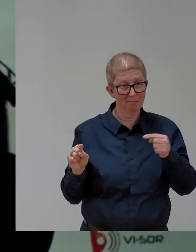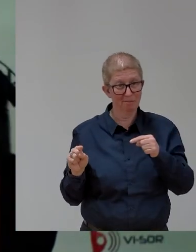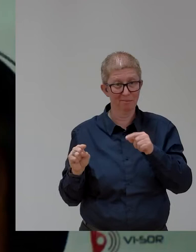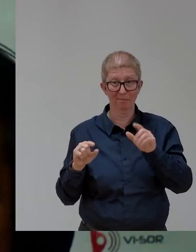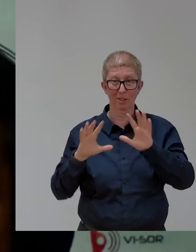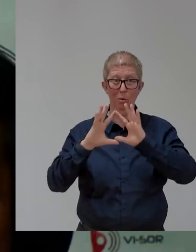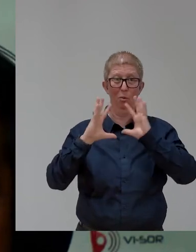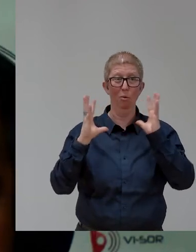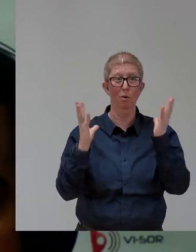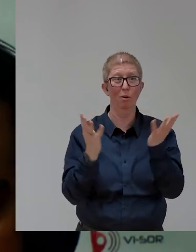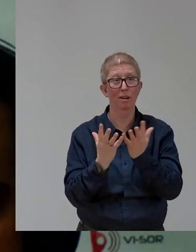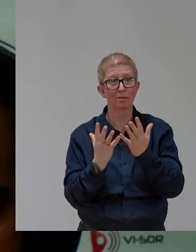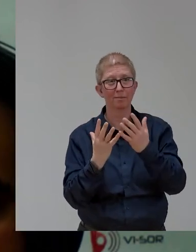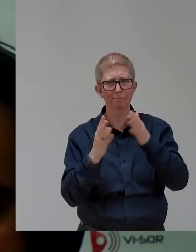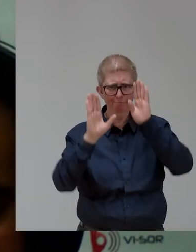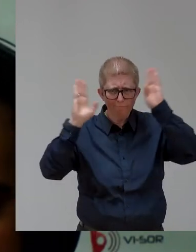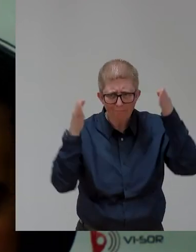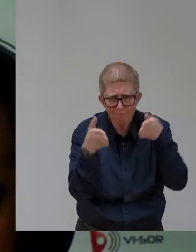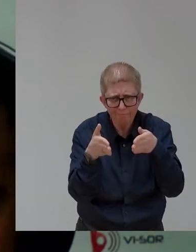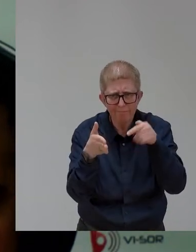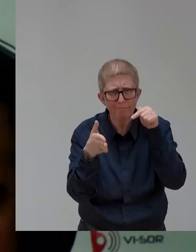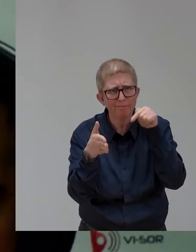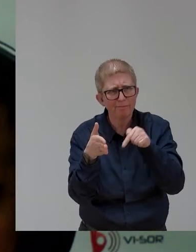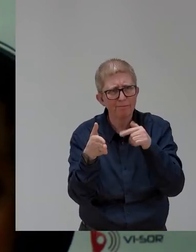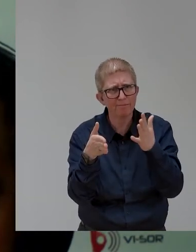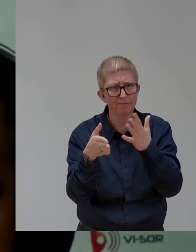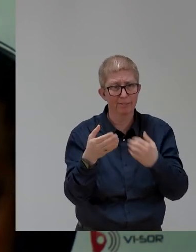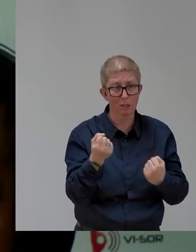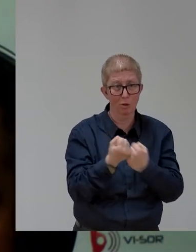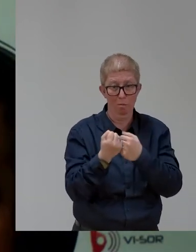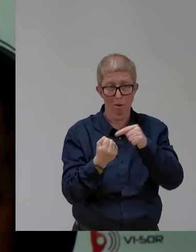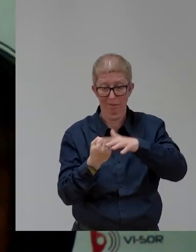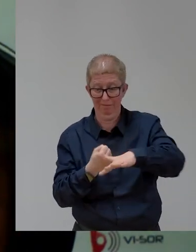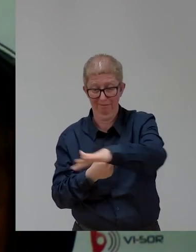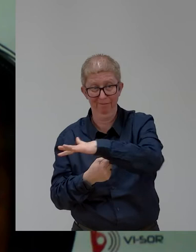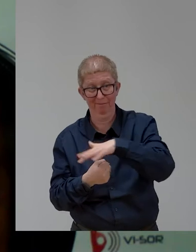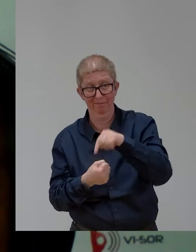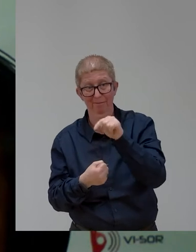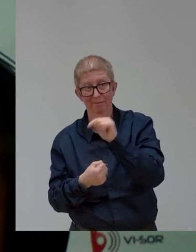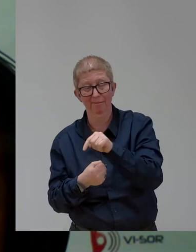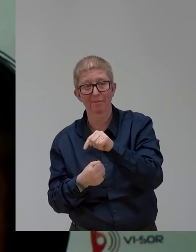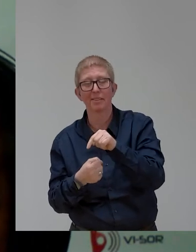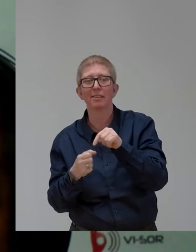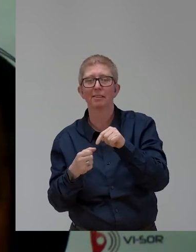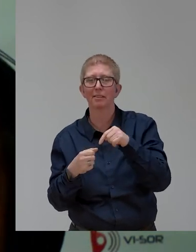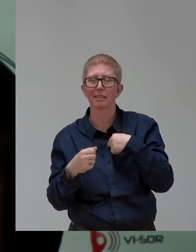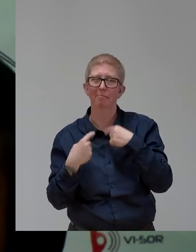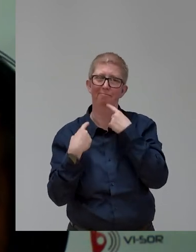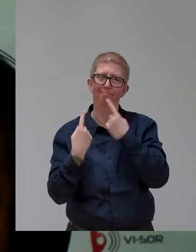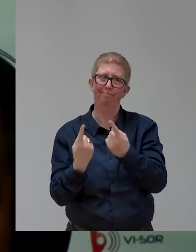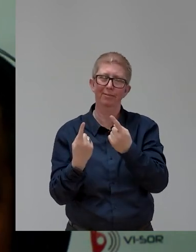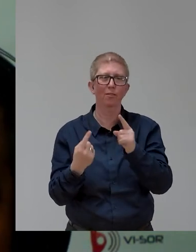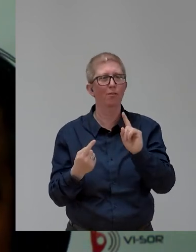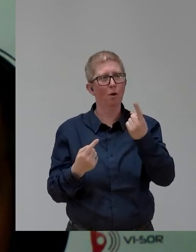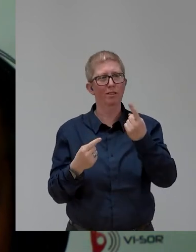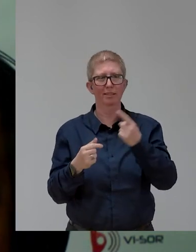that should be placed in support of both sectors, it must be said that we have to identify their strengths